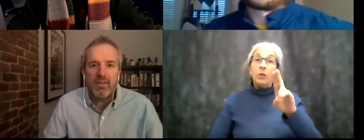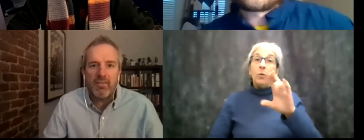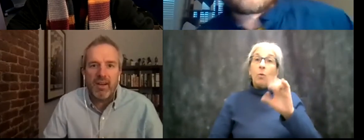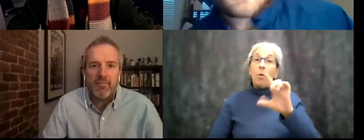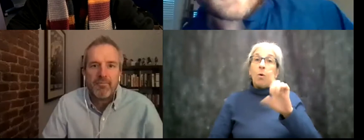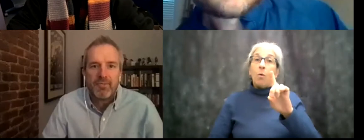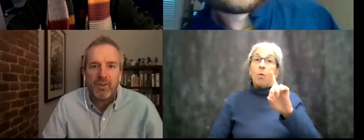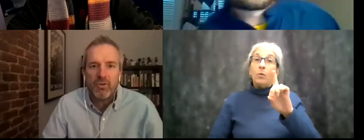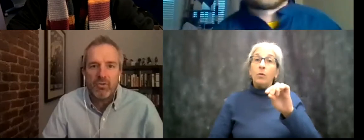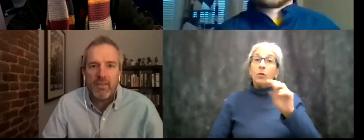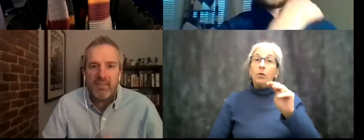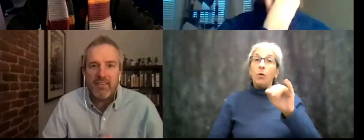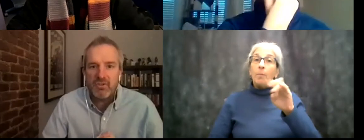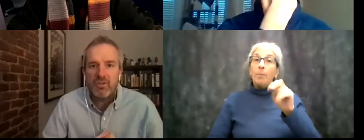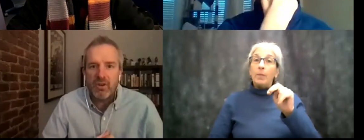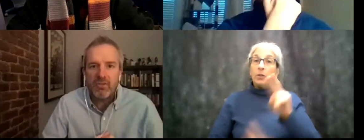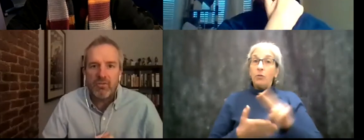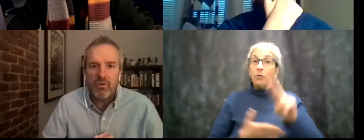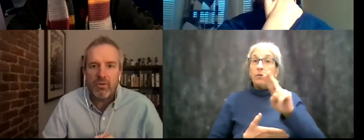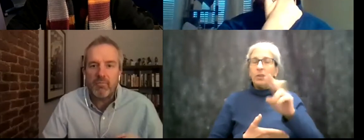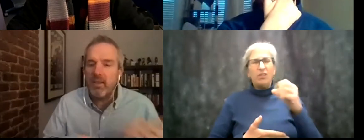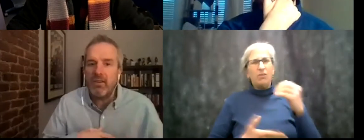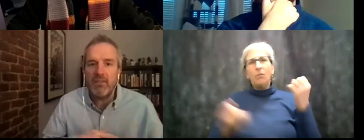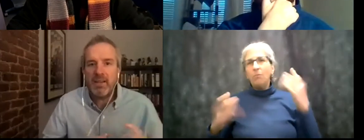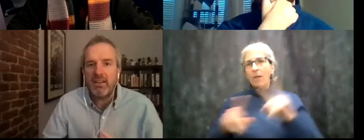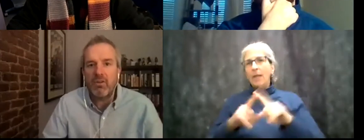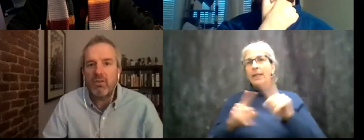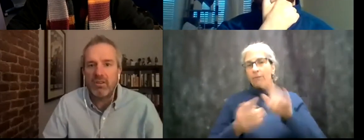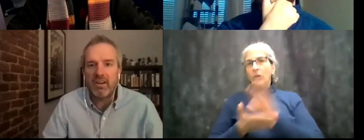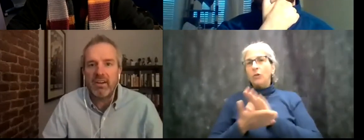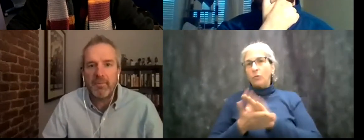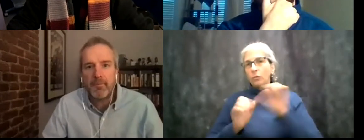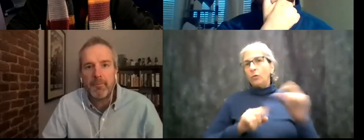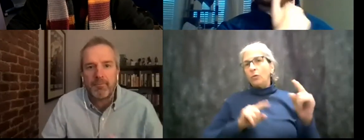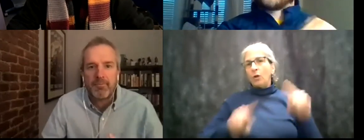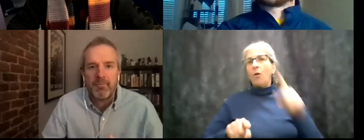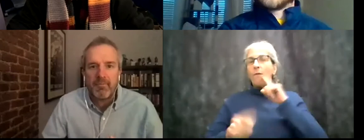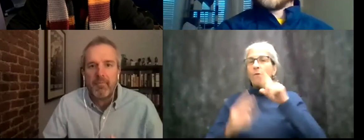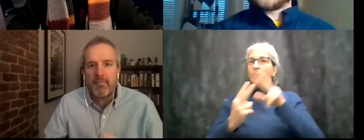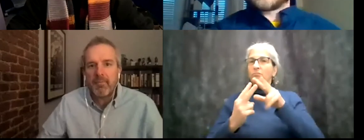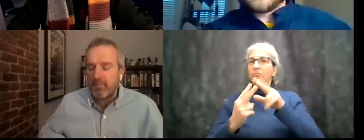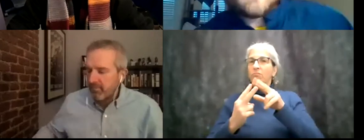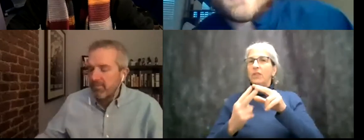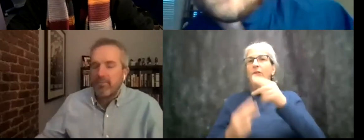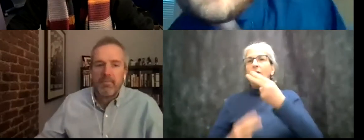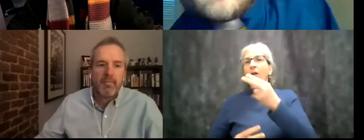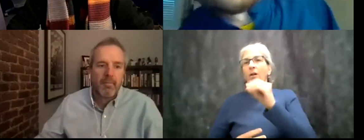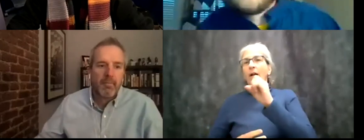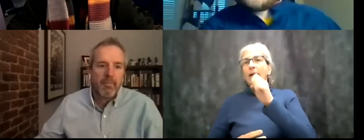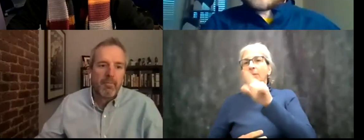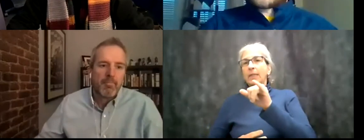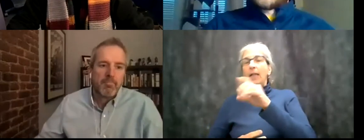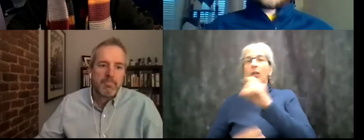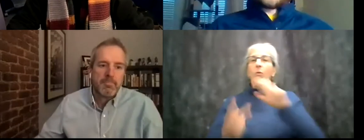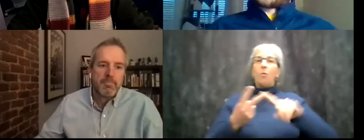of schools around the state that you could go to for either hospitality or culinary. Absolutely, man.